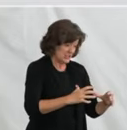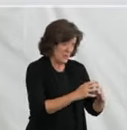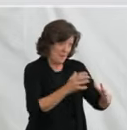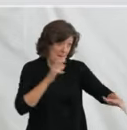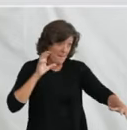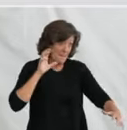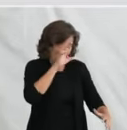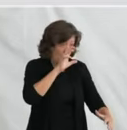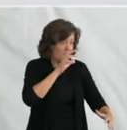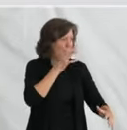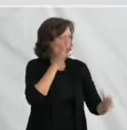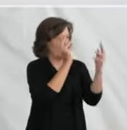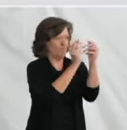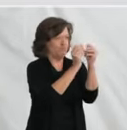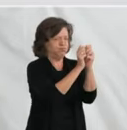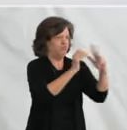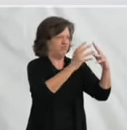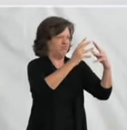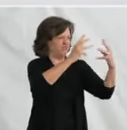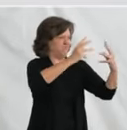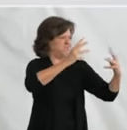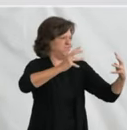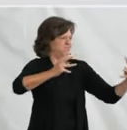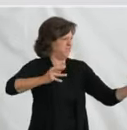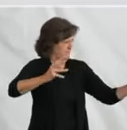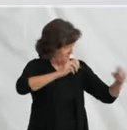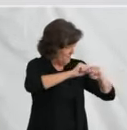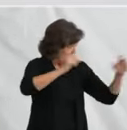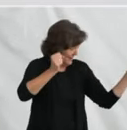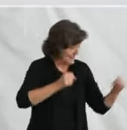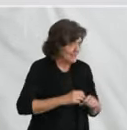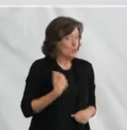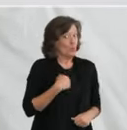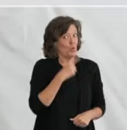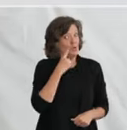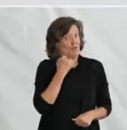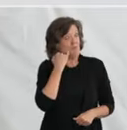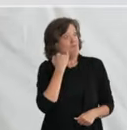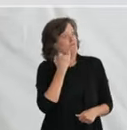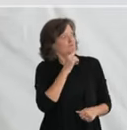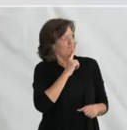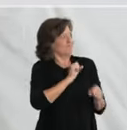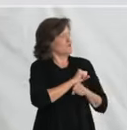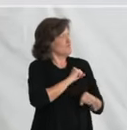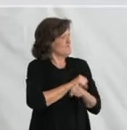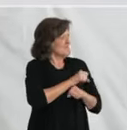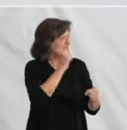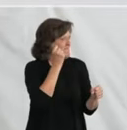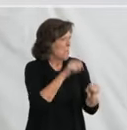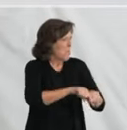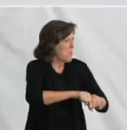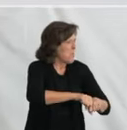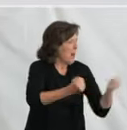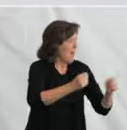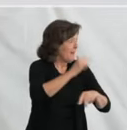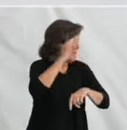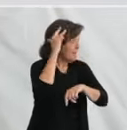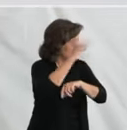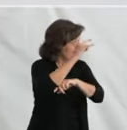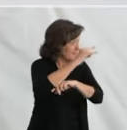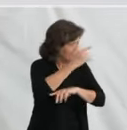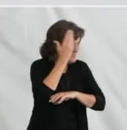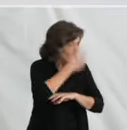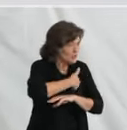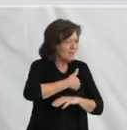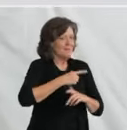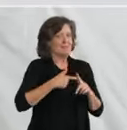shatter. And we thought if we could shatter the invisible jet, Mrs. Baird would be forced to assume that the Legion of Doom was rising